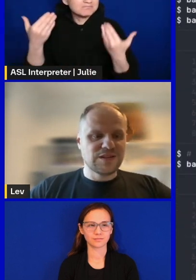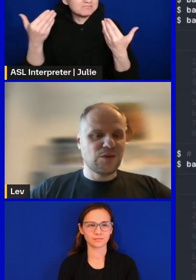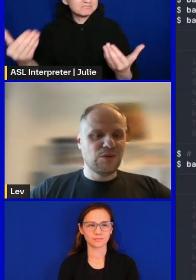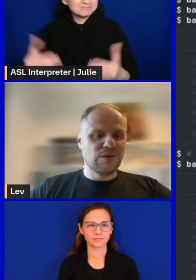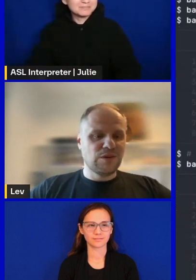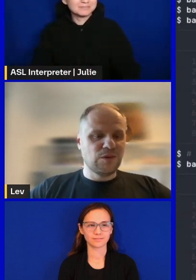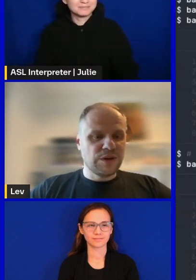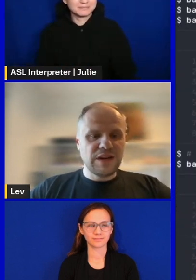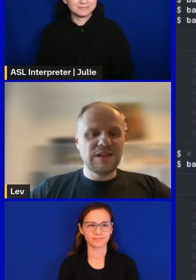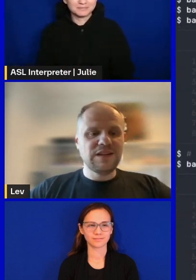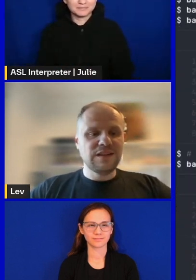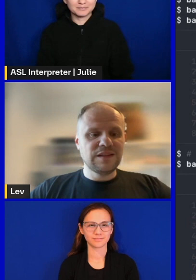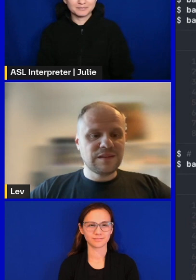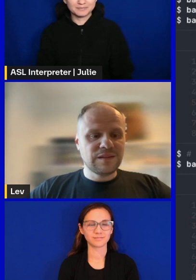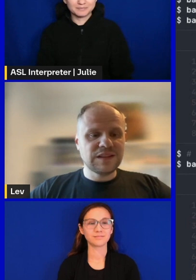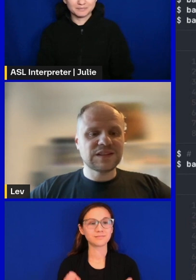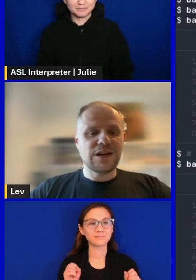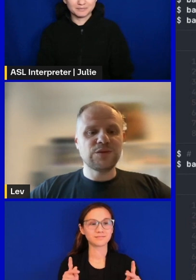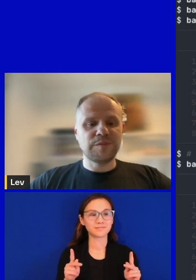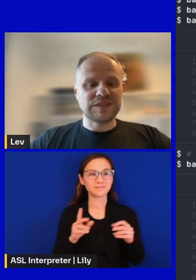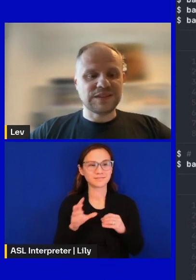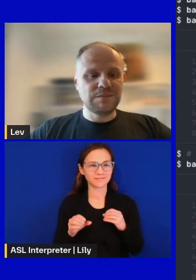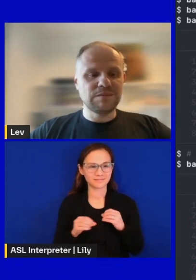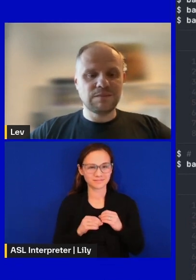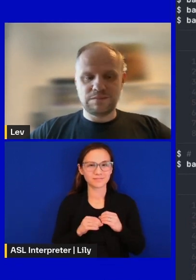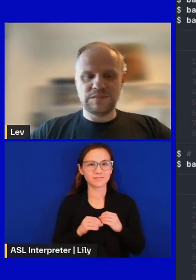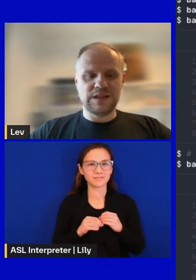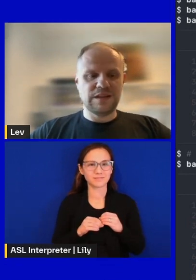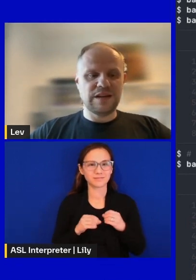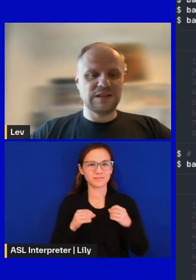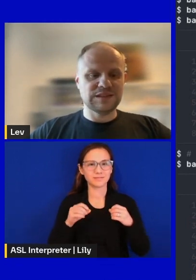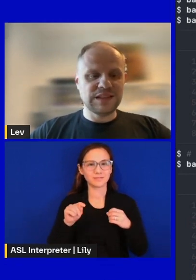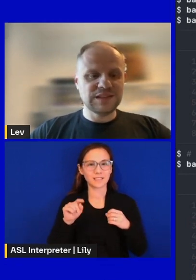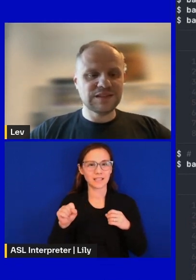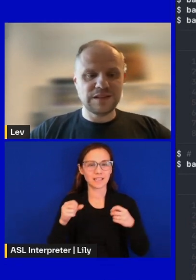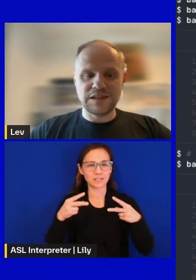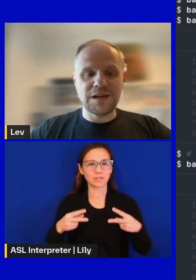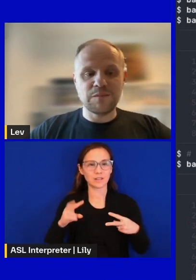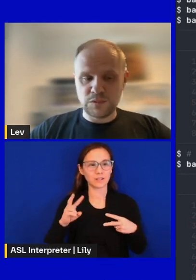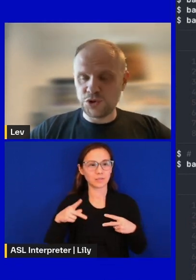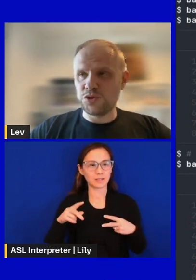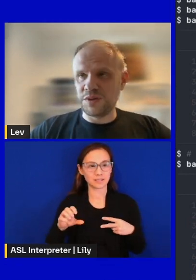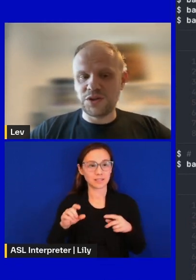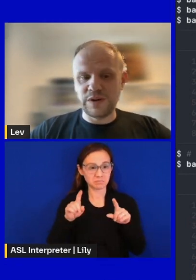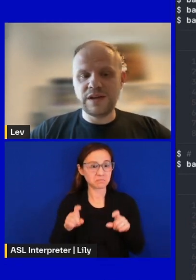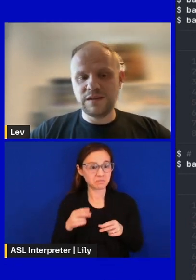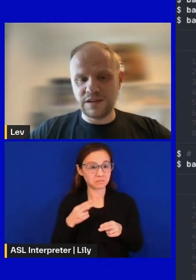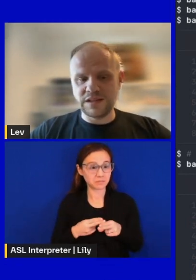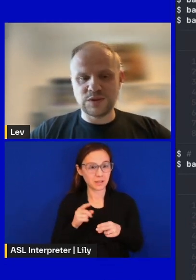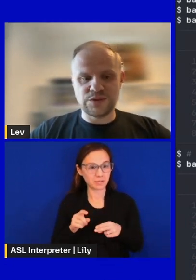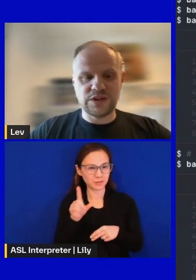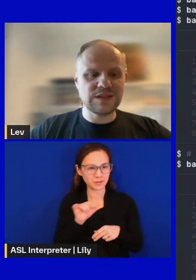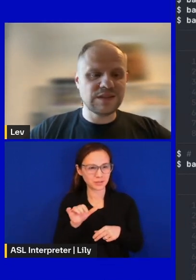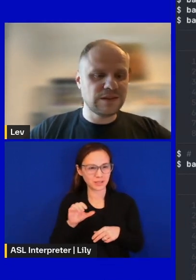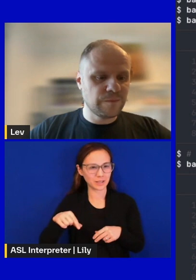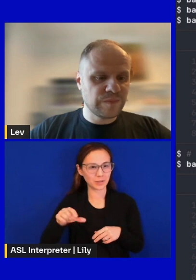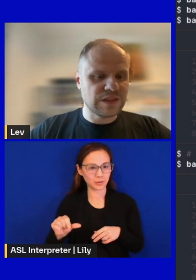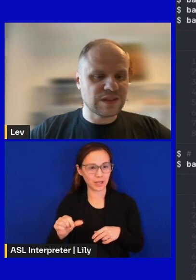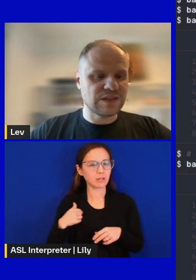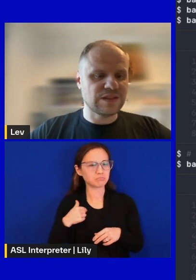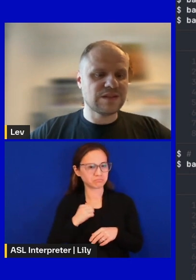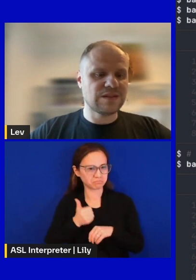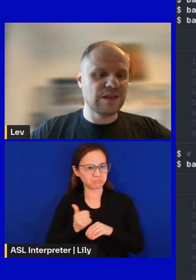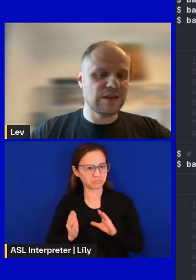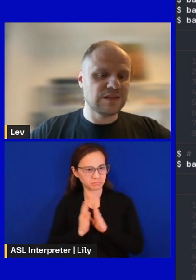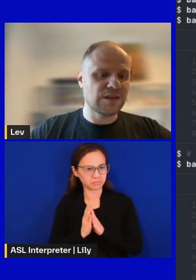Okay, so we're adding TS Cloud VPC. That is test. The name should be QA as was requested. This